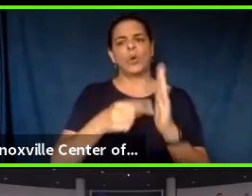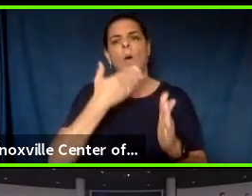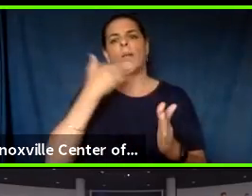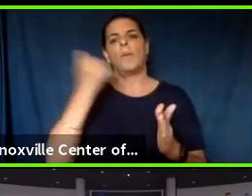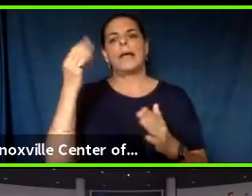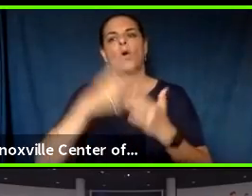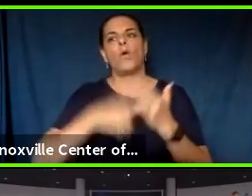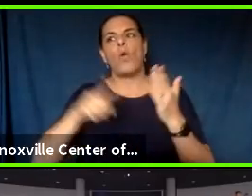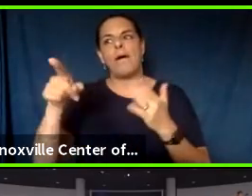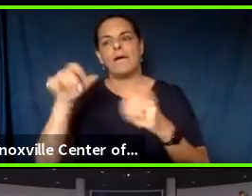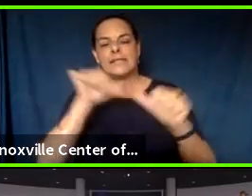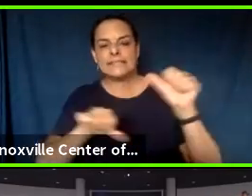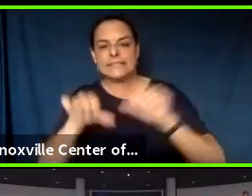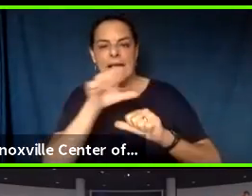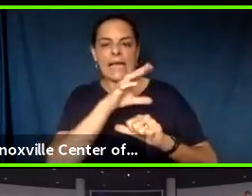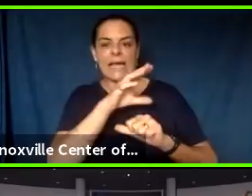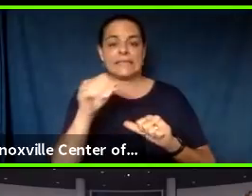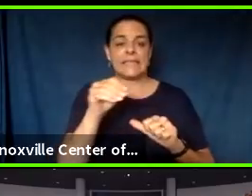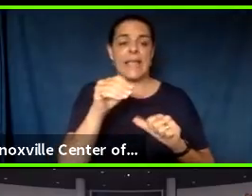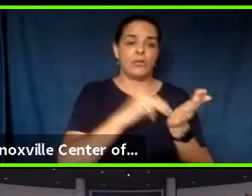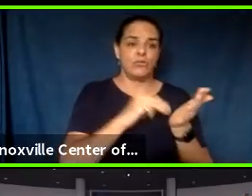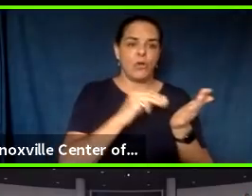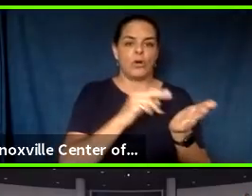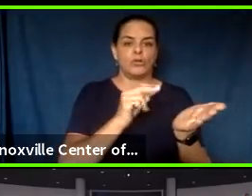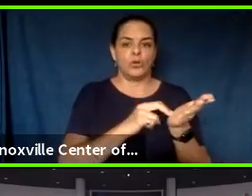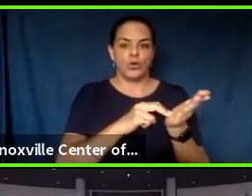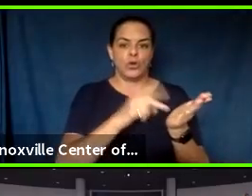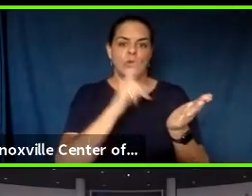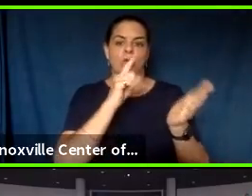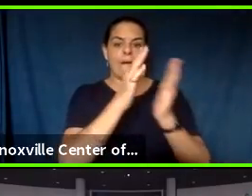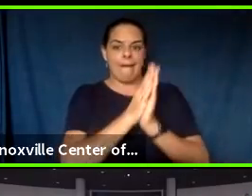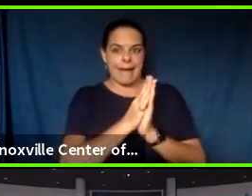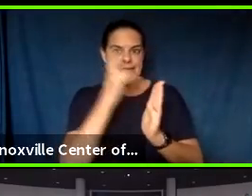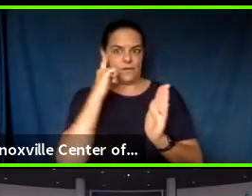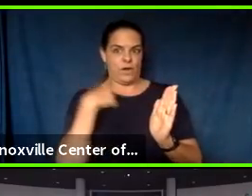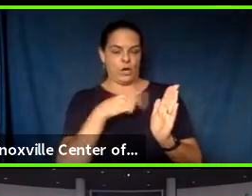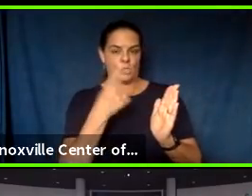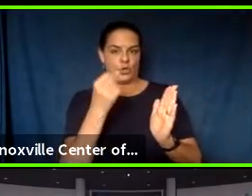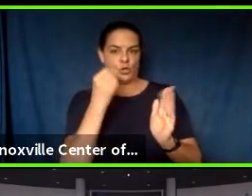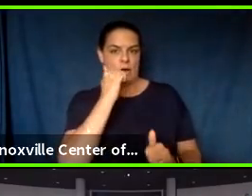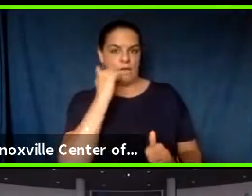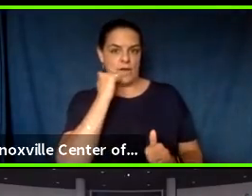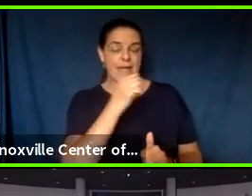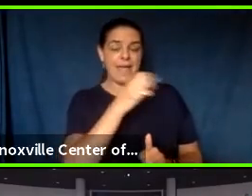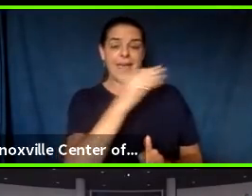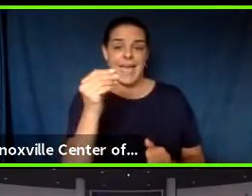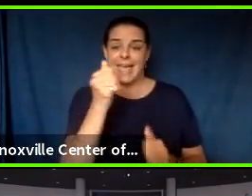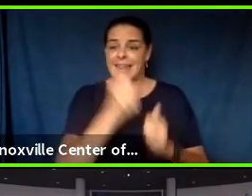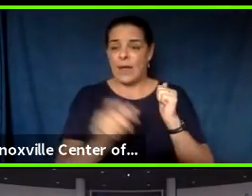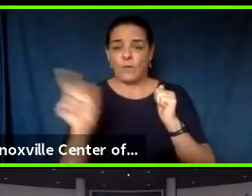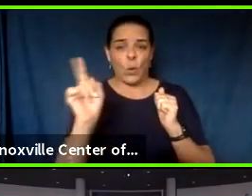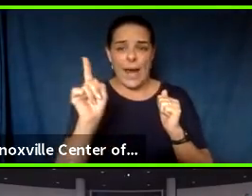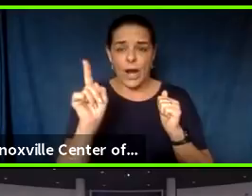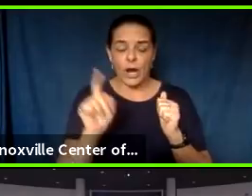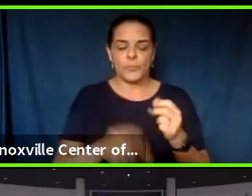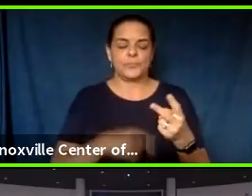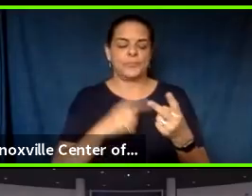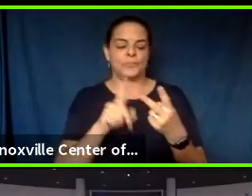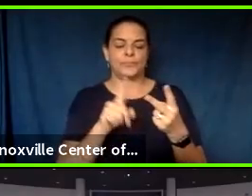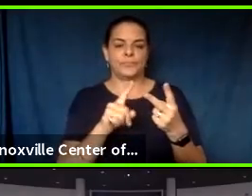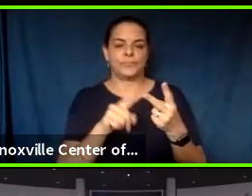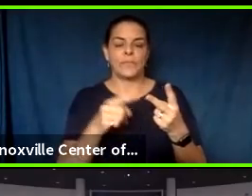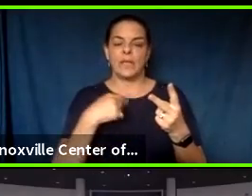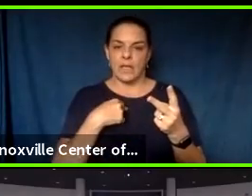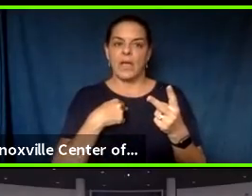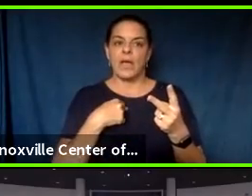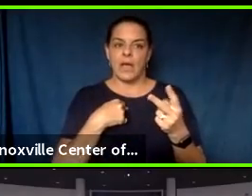science and frontline healthcare providers are asking of us every day and everywhere. Secondly, I affirm